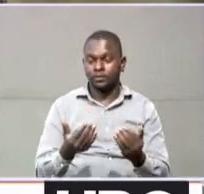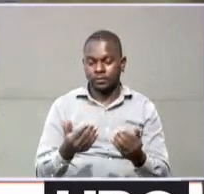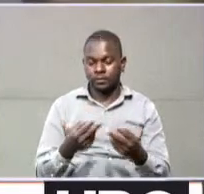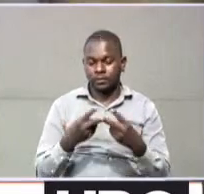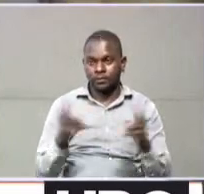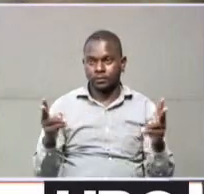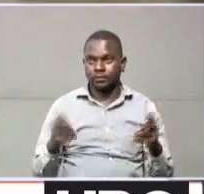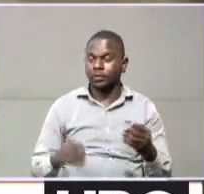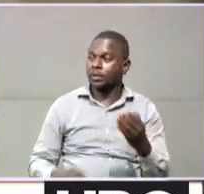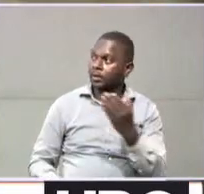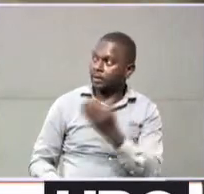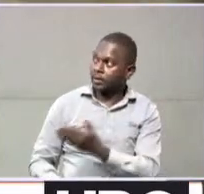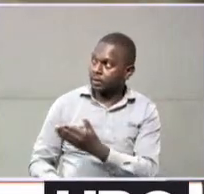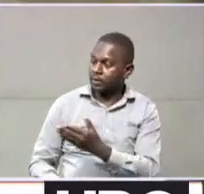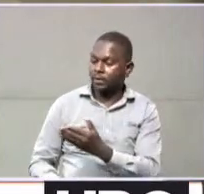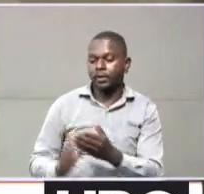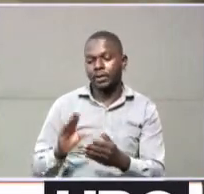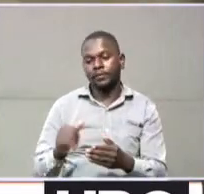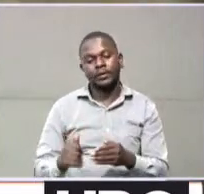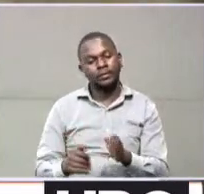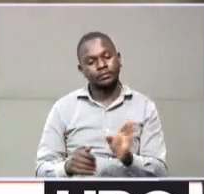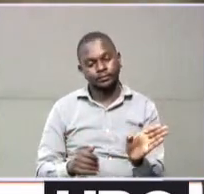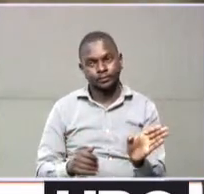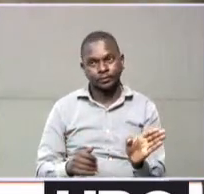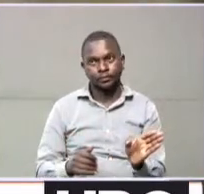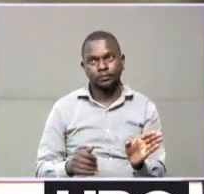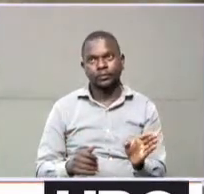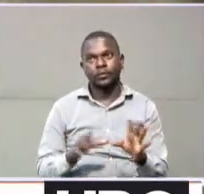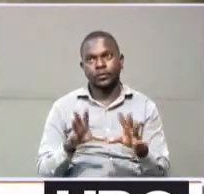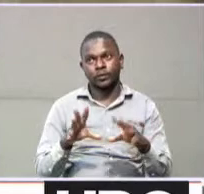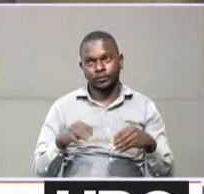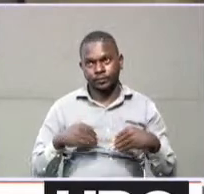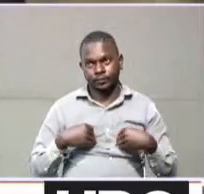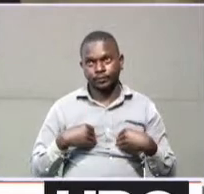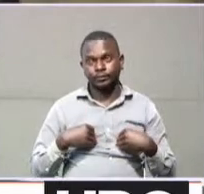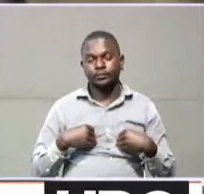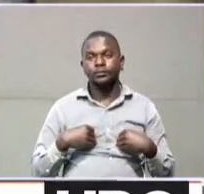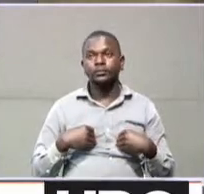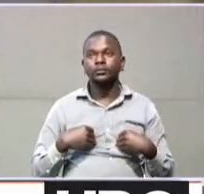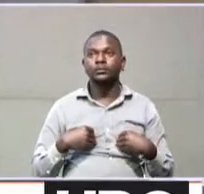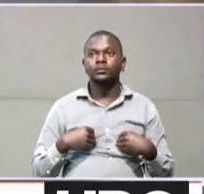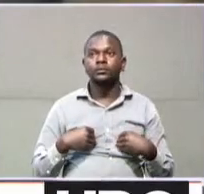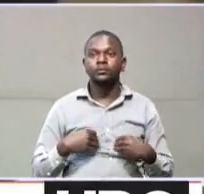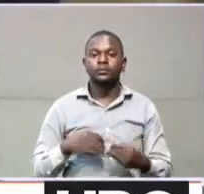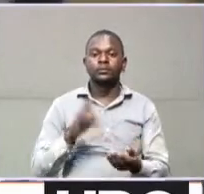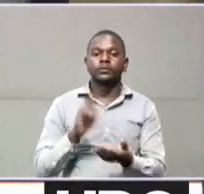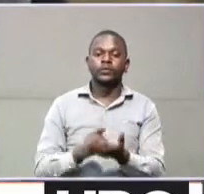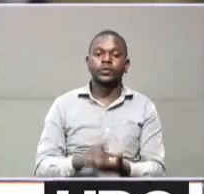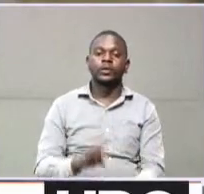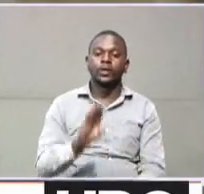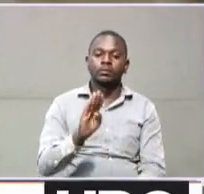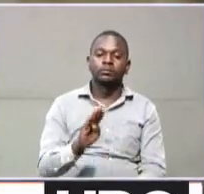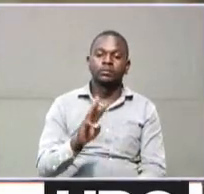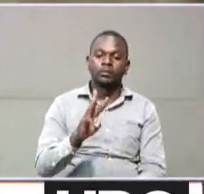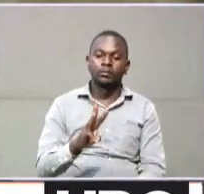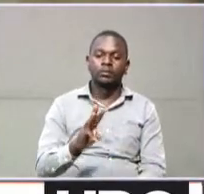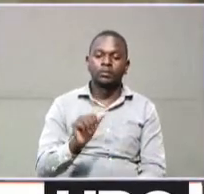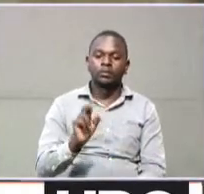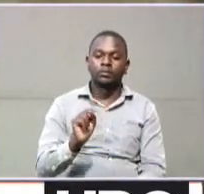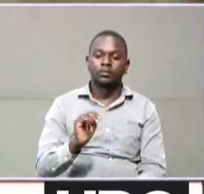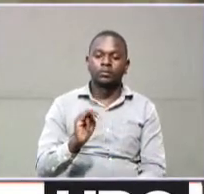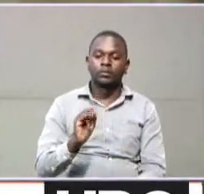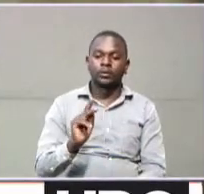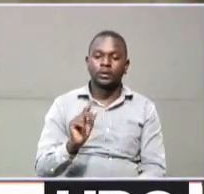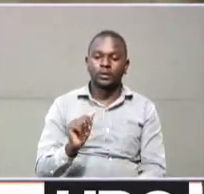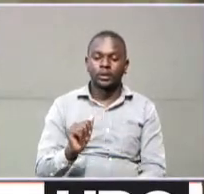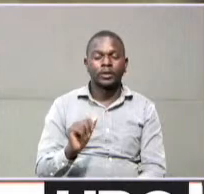me start with here then i come here and colleagues i'm going to around you don't mind dr wanka i will first speak those ones who have